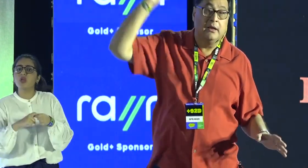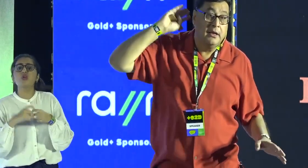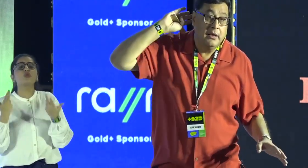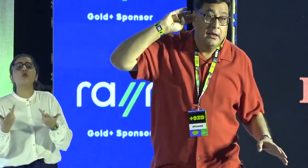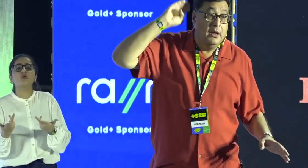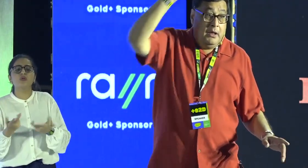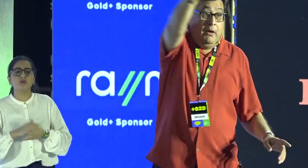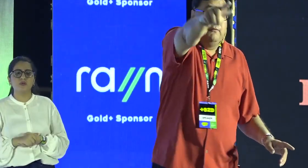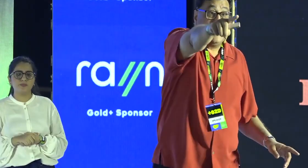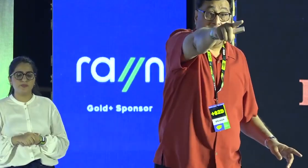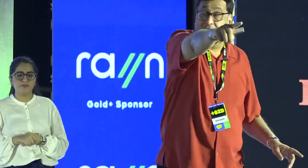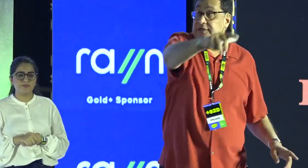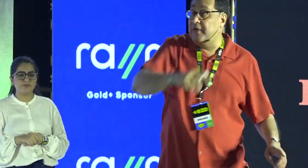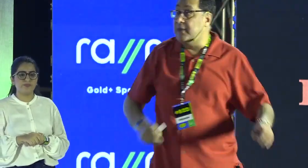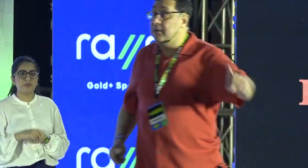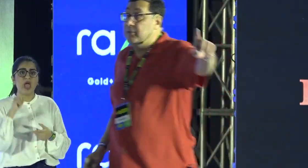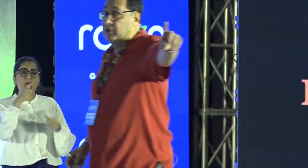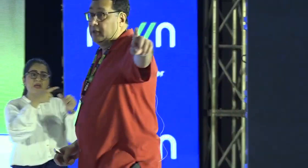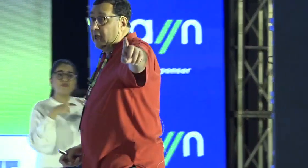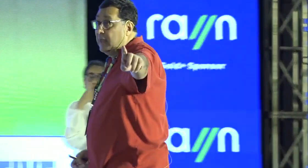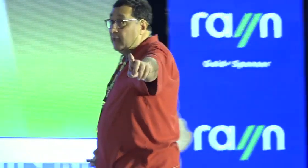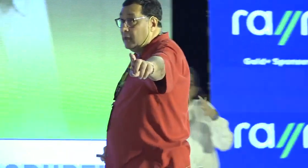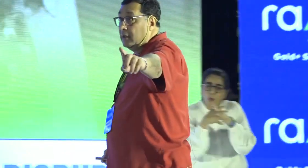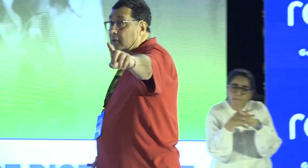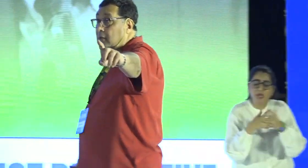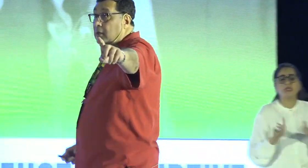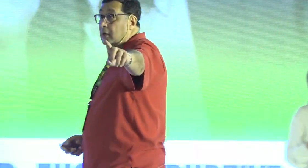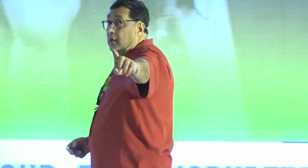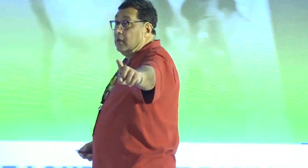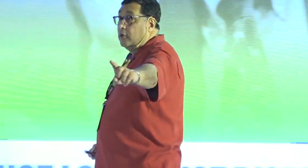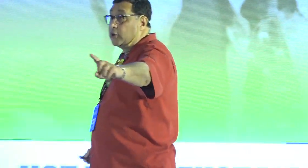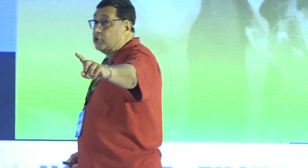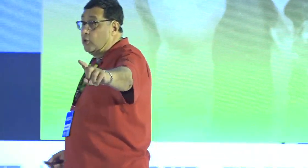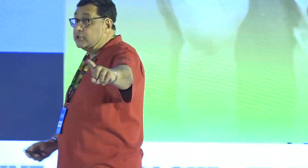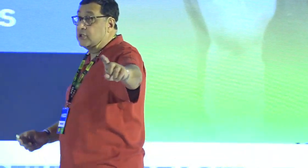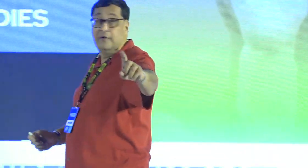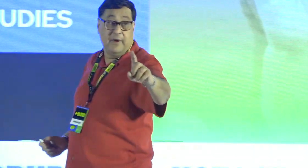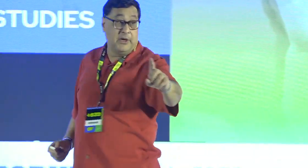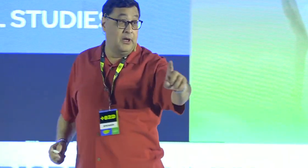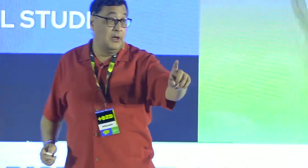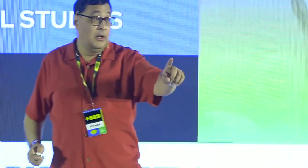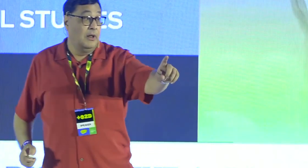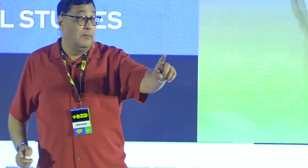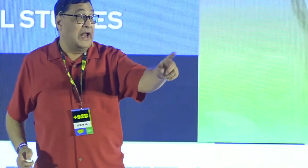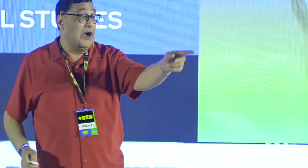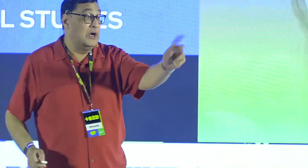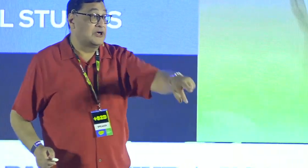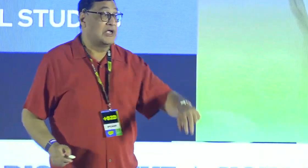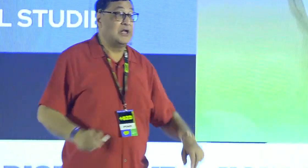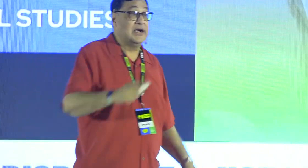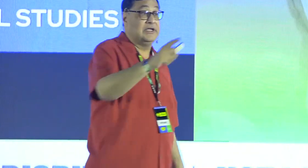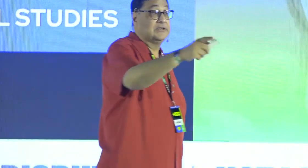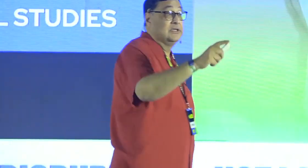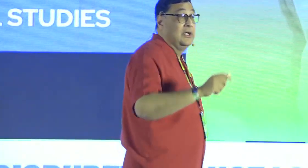Why? One answer is women, Grameen, Dr. Yunus, women. But how